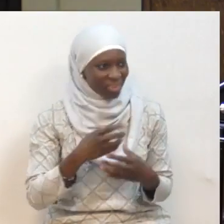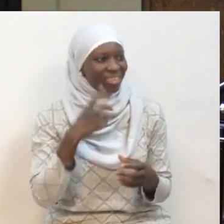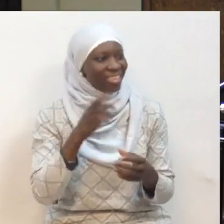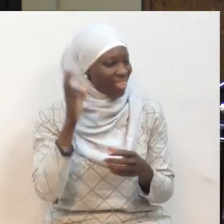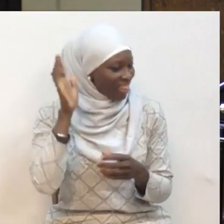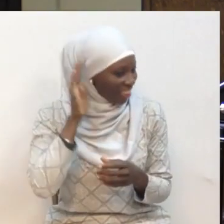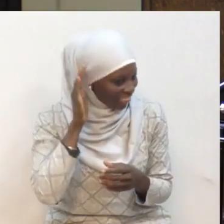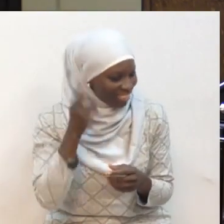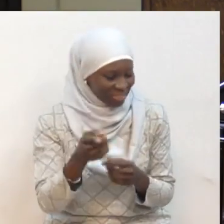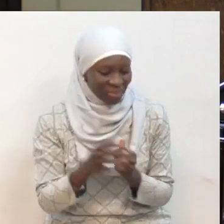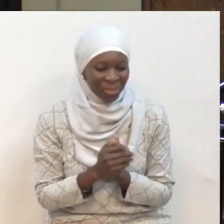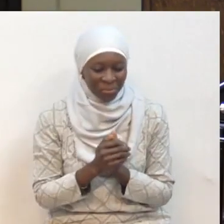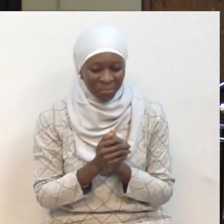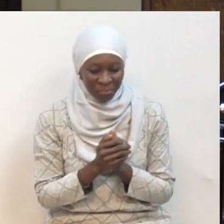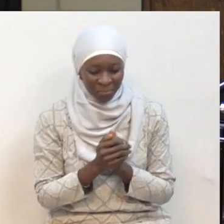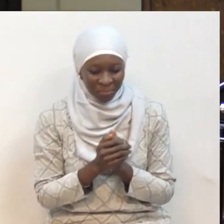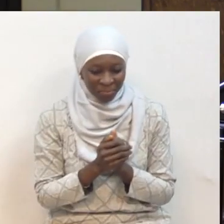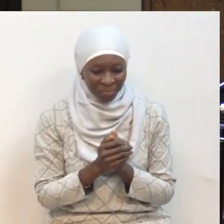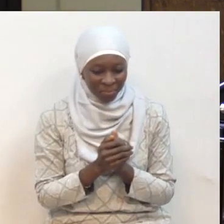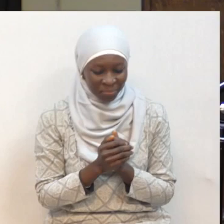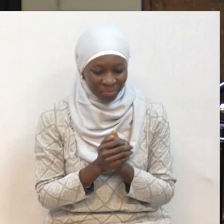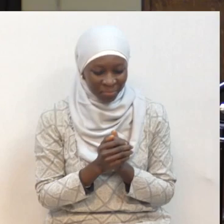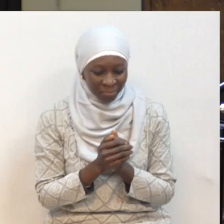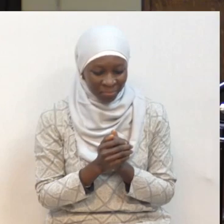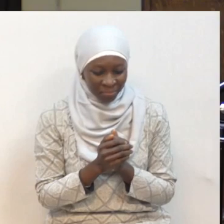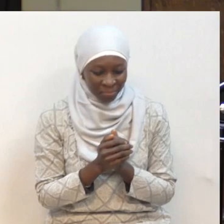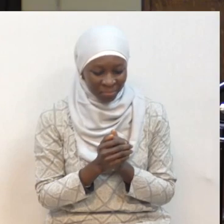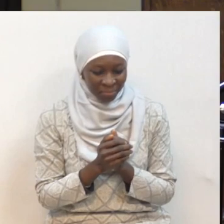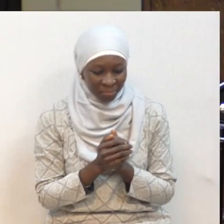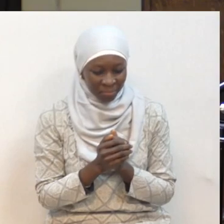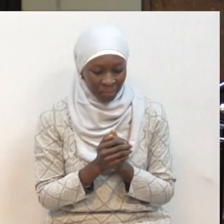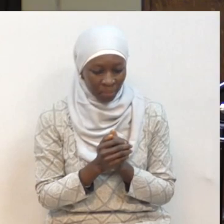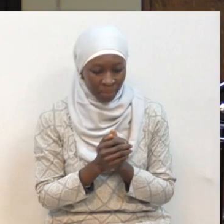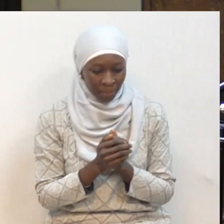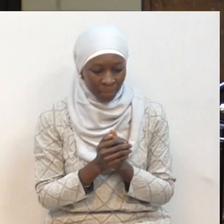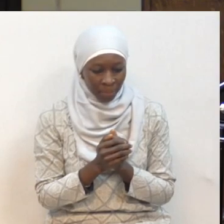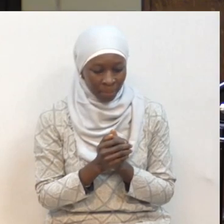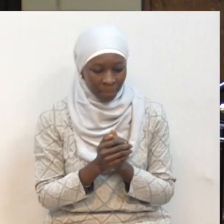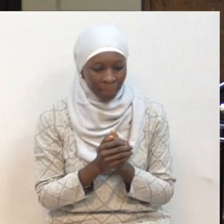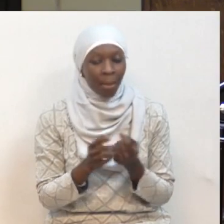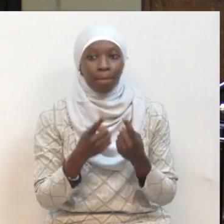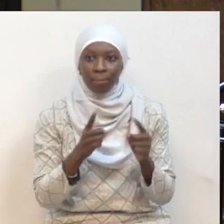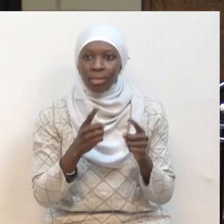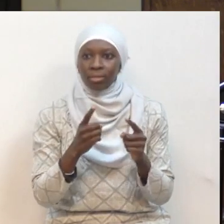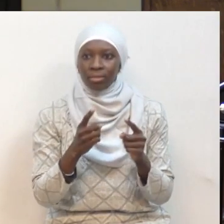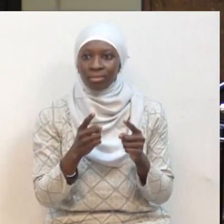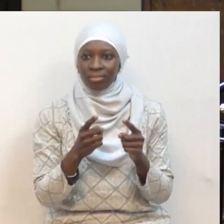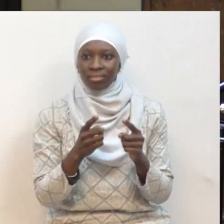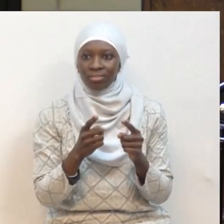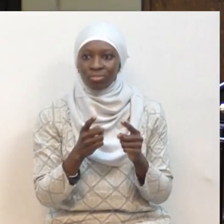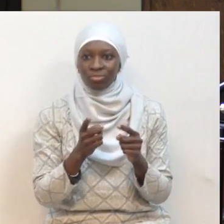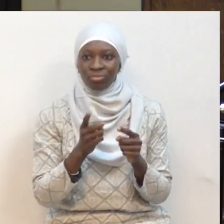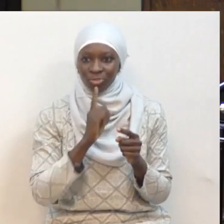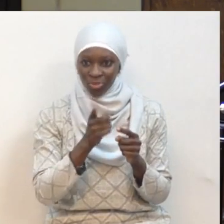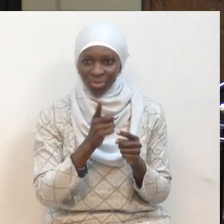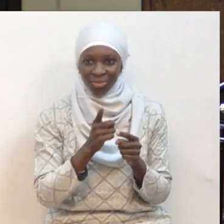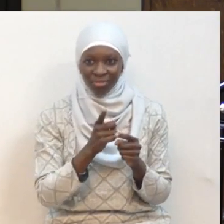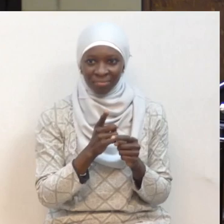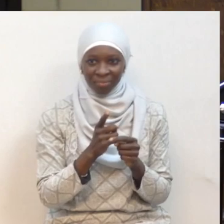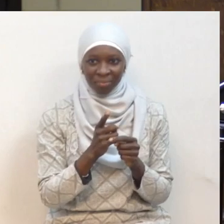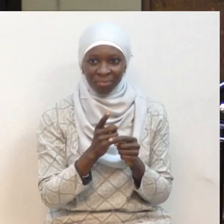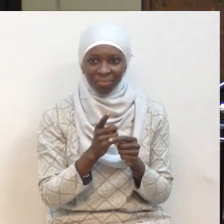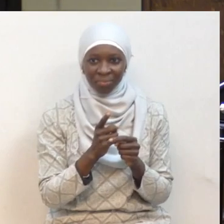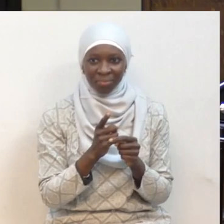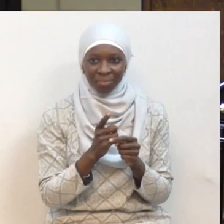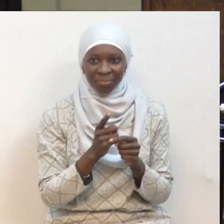criticism, but he gave them a simple, straightforward answers as if their questions were